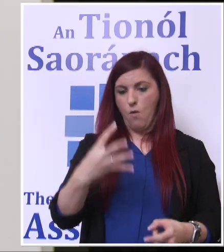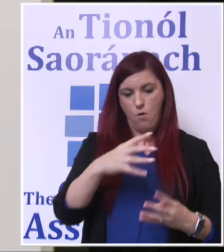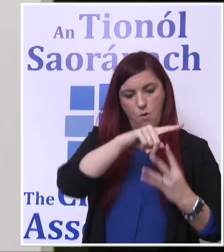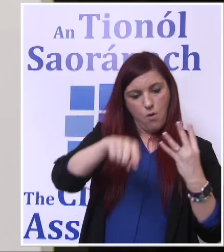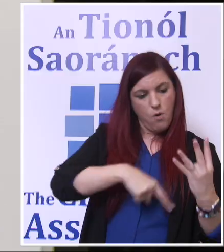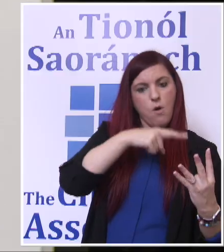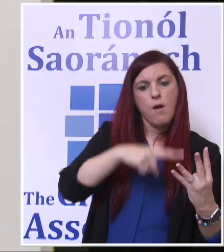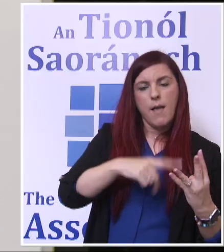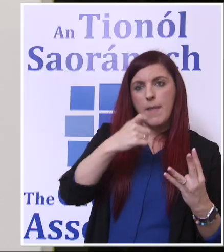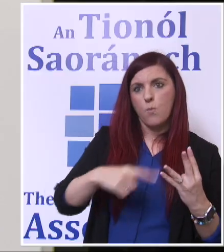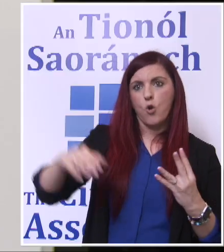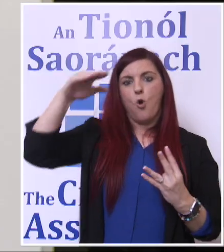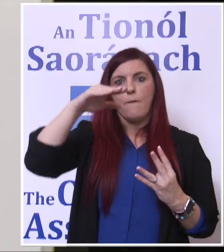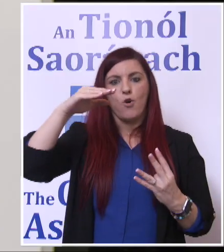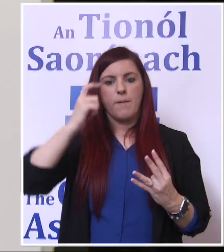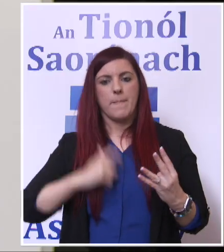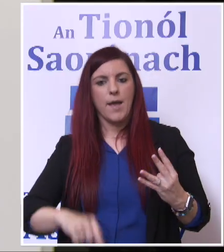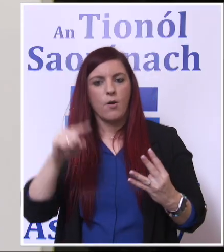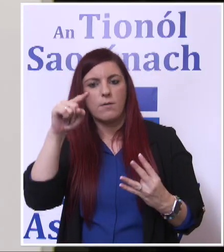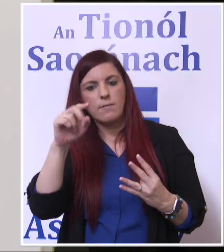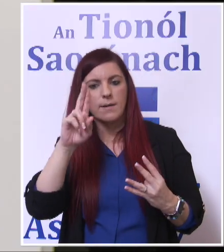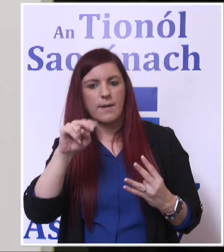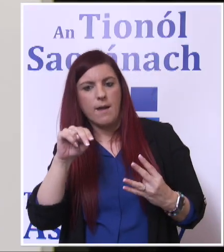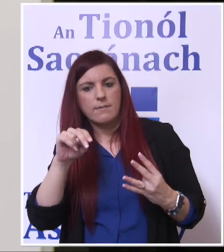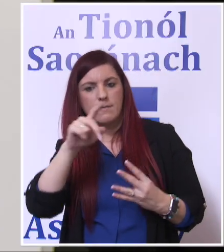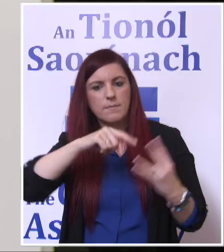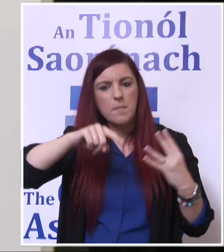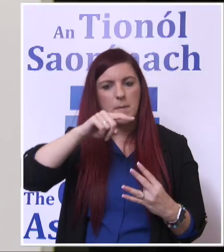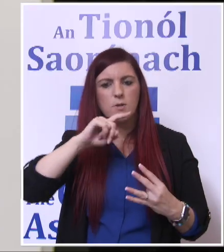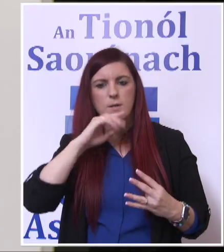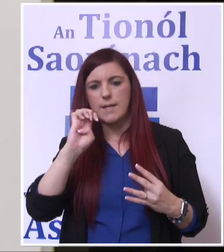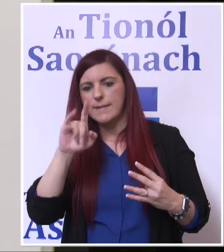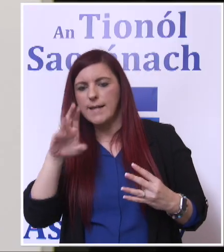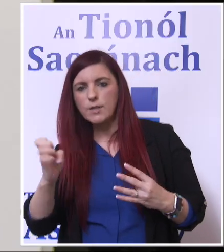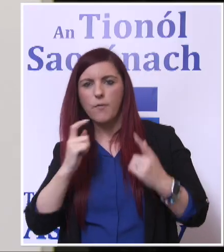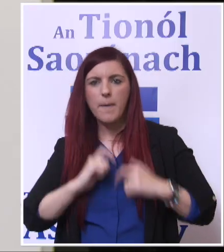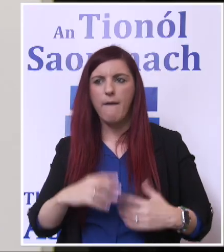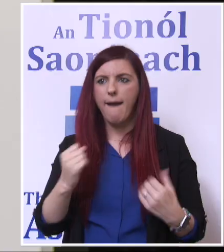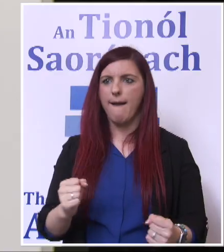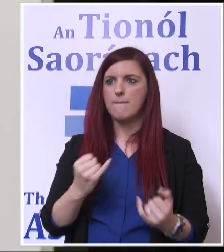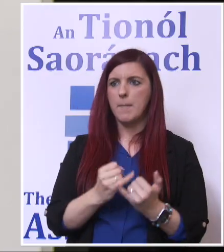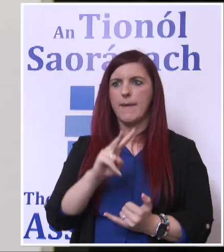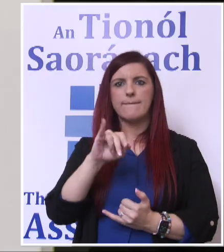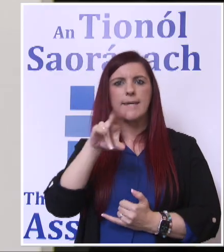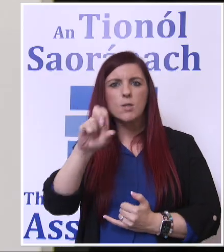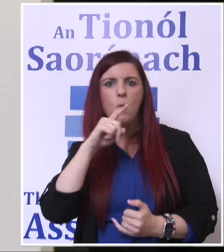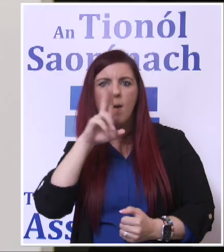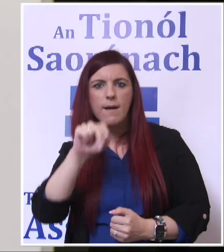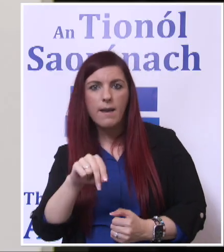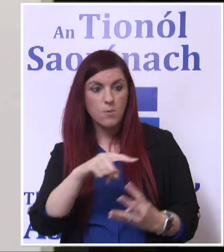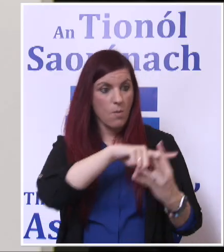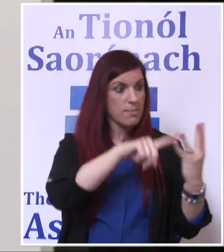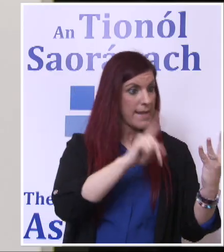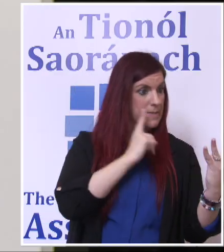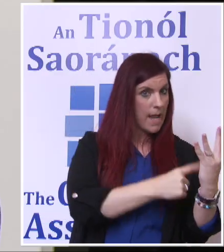independent and keeping their own identity, can a Mayor of Dublin override local concerns? Does an executive mayor have veto powers? Or can they impose plans over